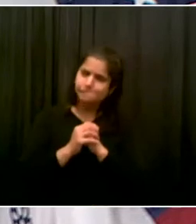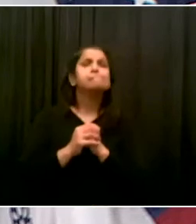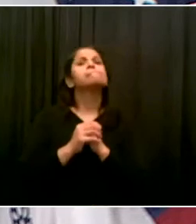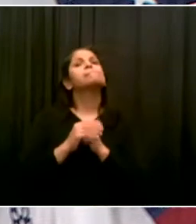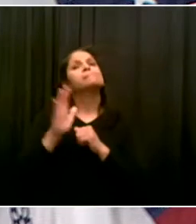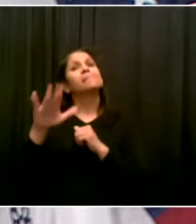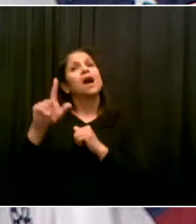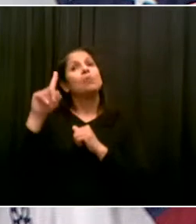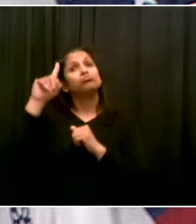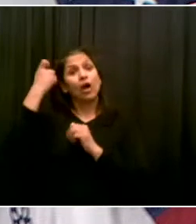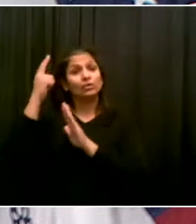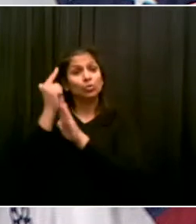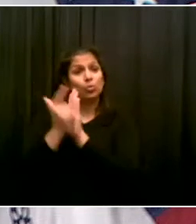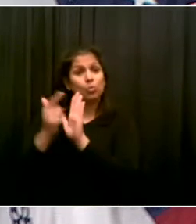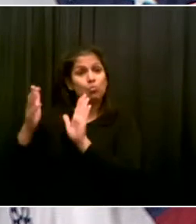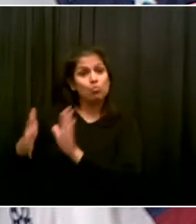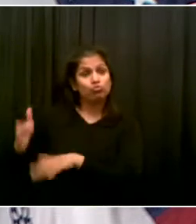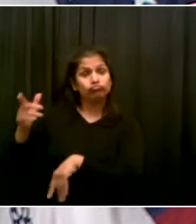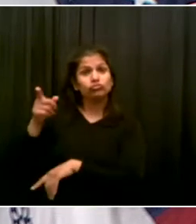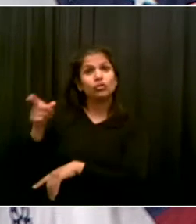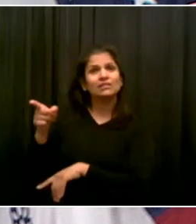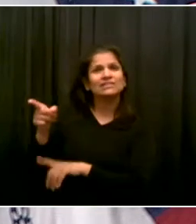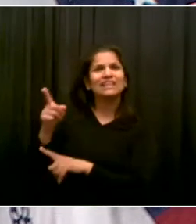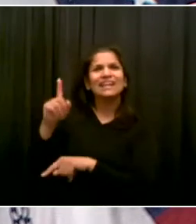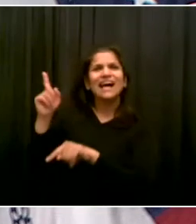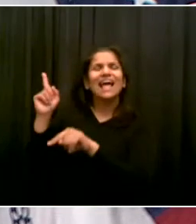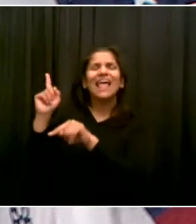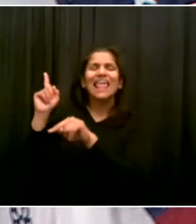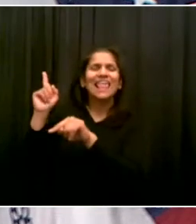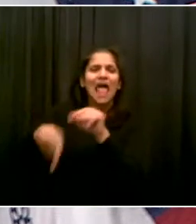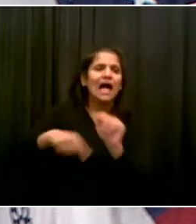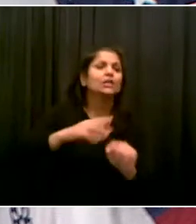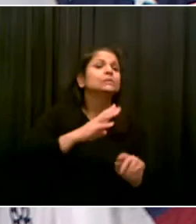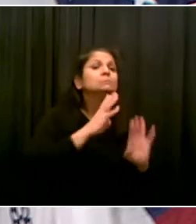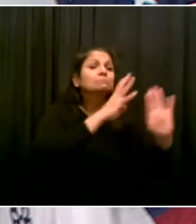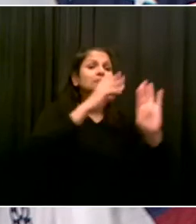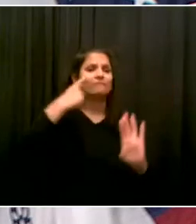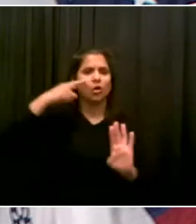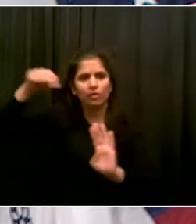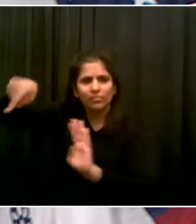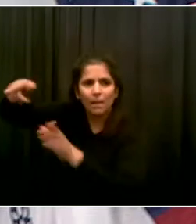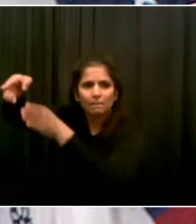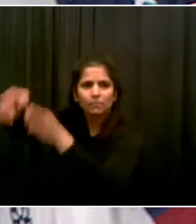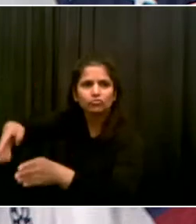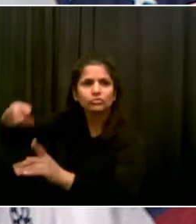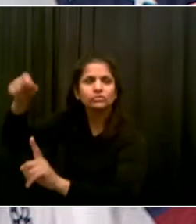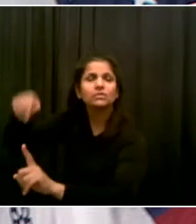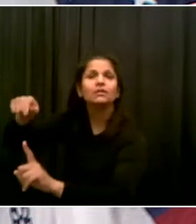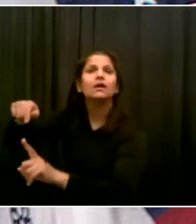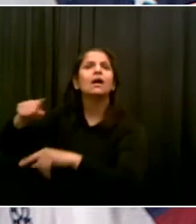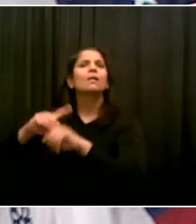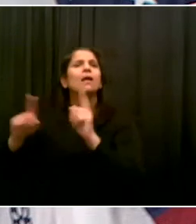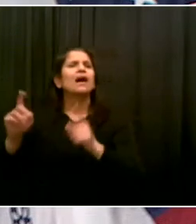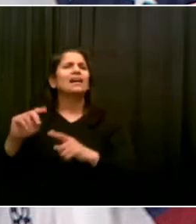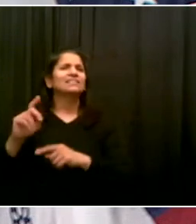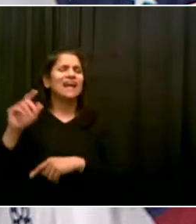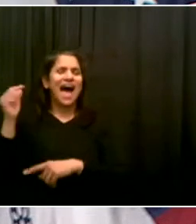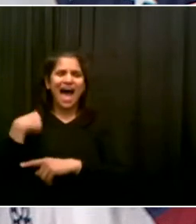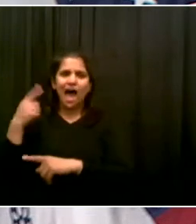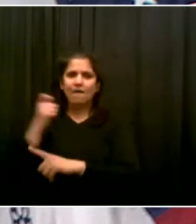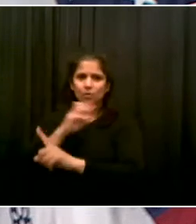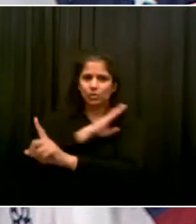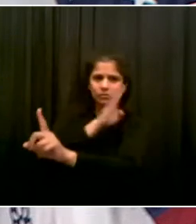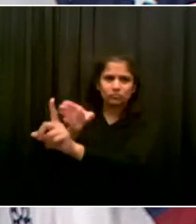And obviously you should ask her thinking, but I can say I truly believe they're very, very different incidents. I mean, I